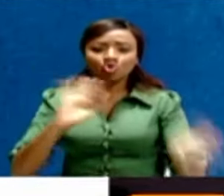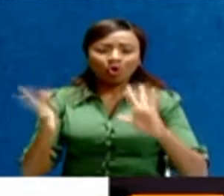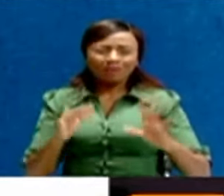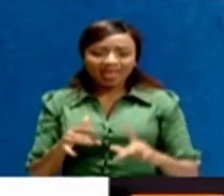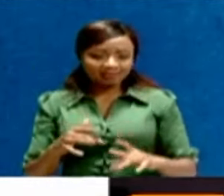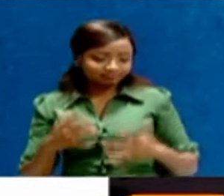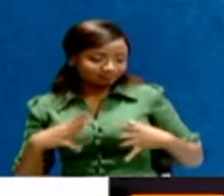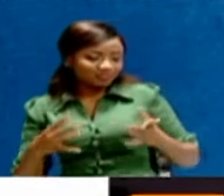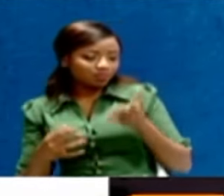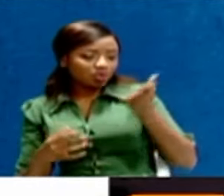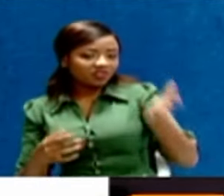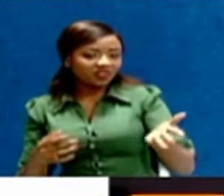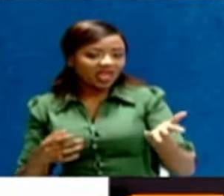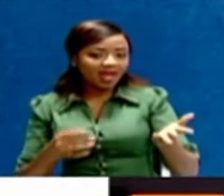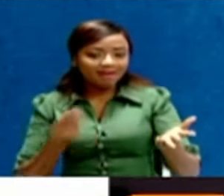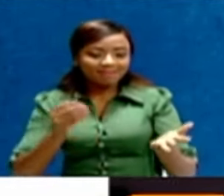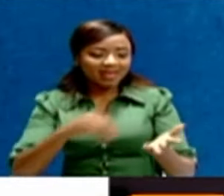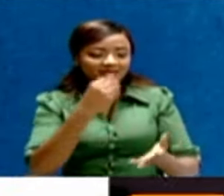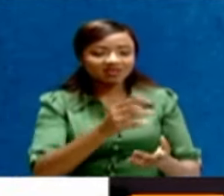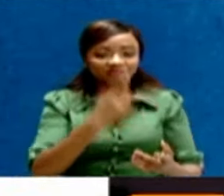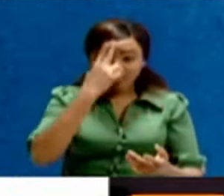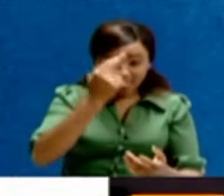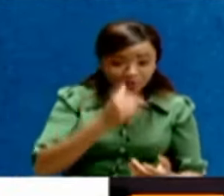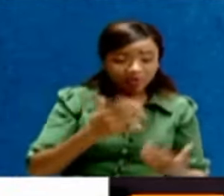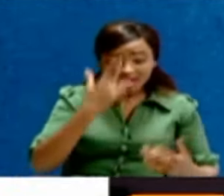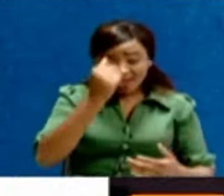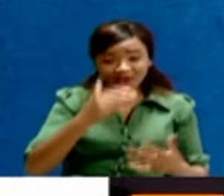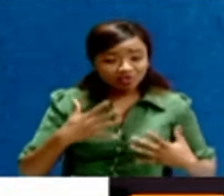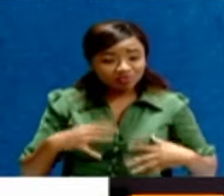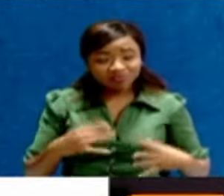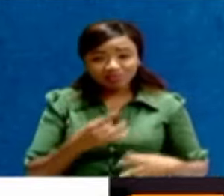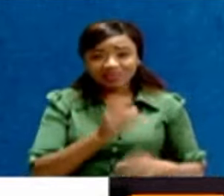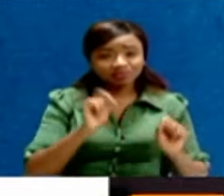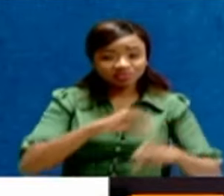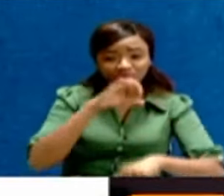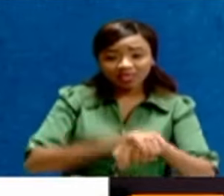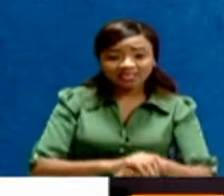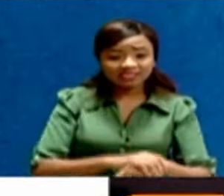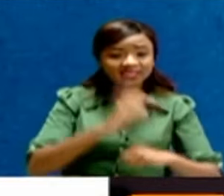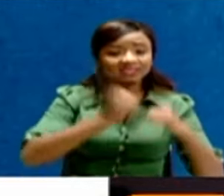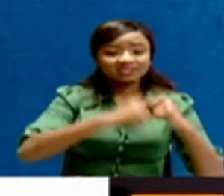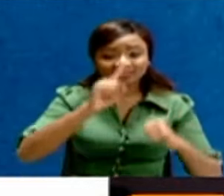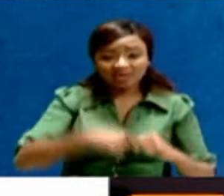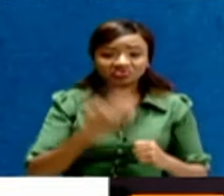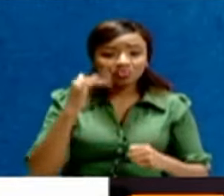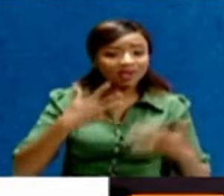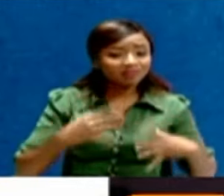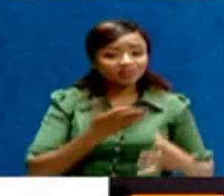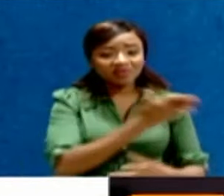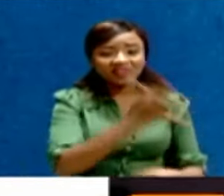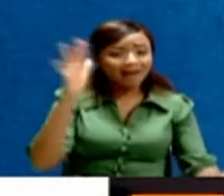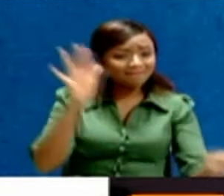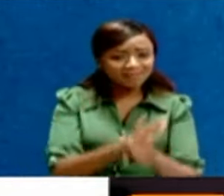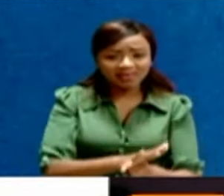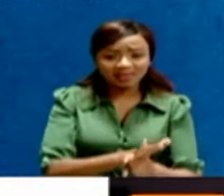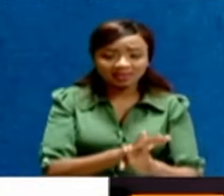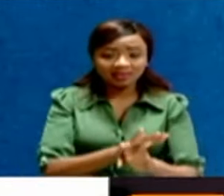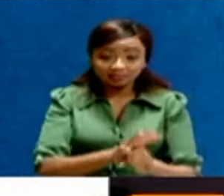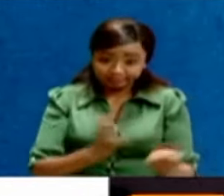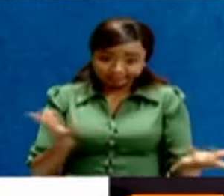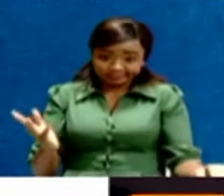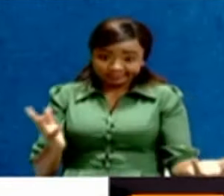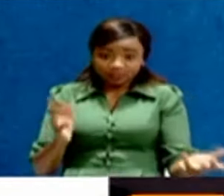the per capita, the argument of per capita with Narok. Narok, the most we can get per person is about 6,000 shillings because of the population.